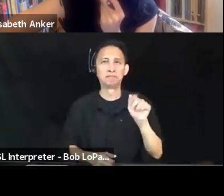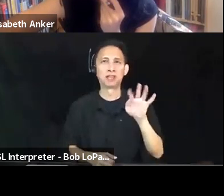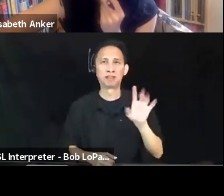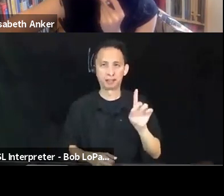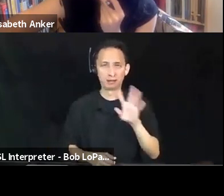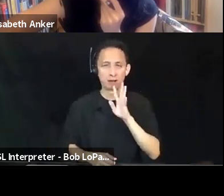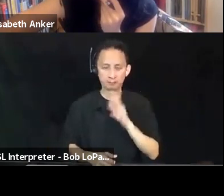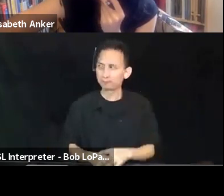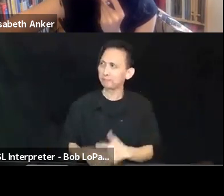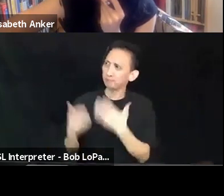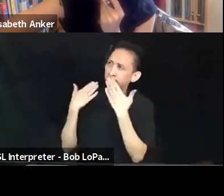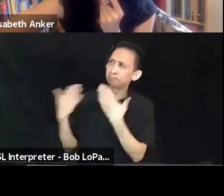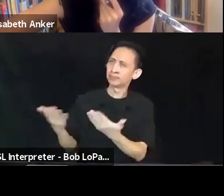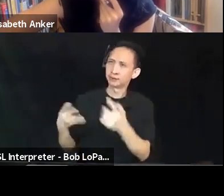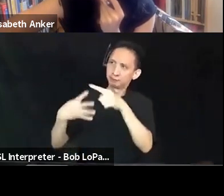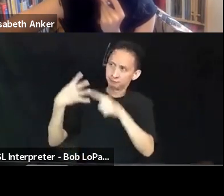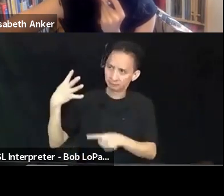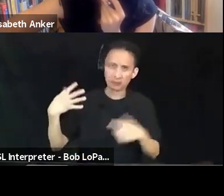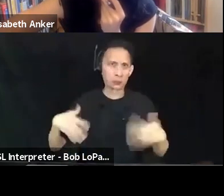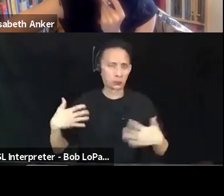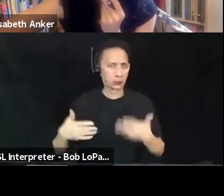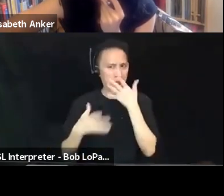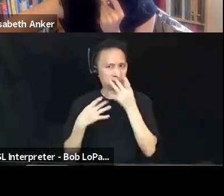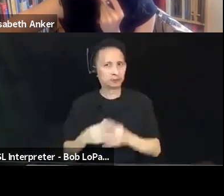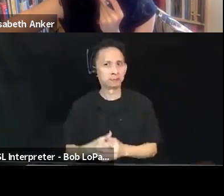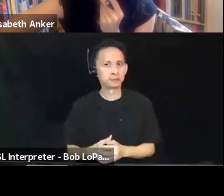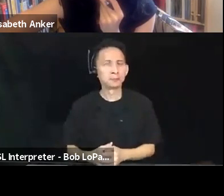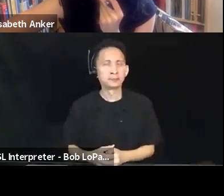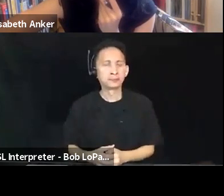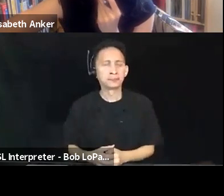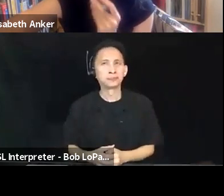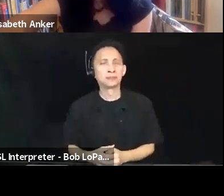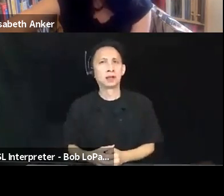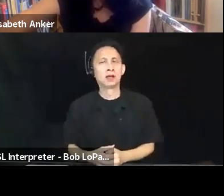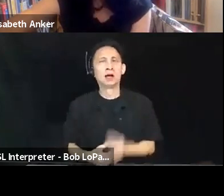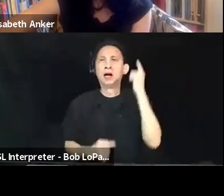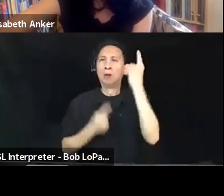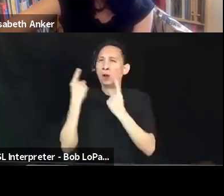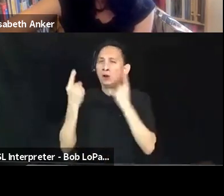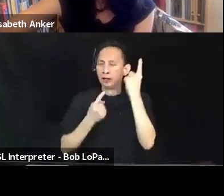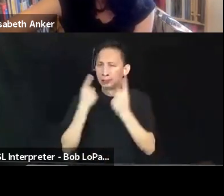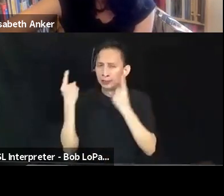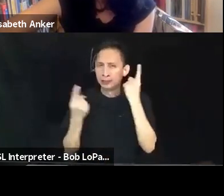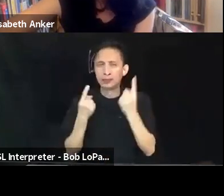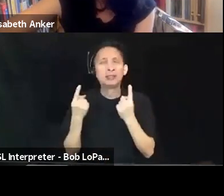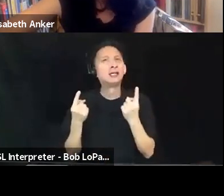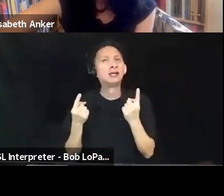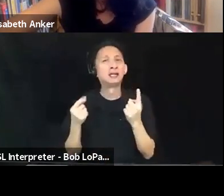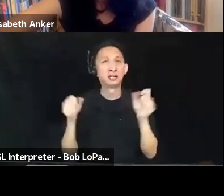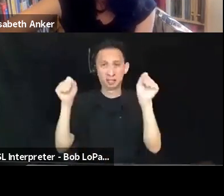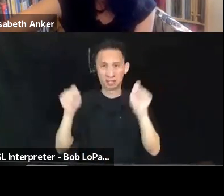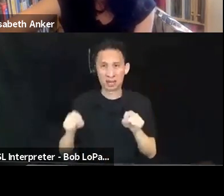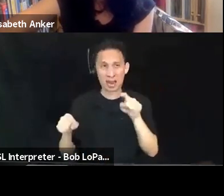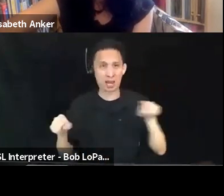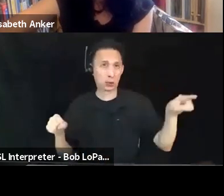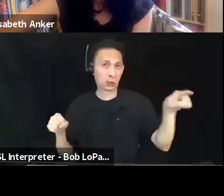Thank you all for those provocations. I wonder if we can't sort of see a number of elements,